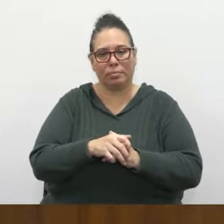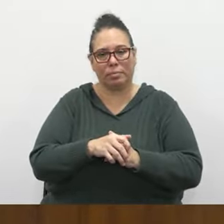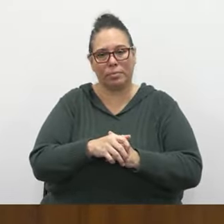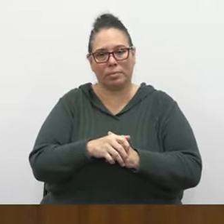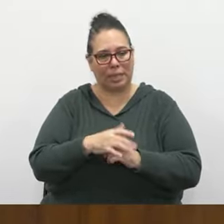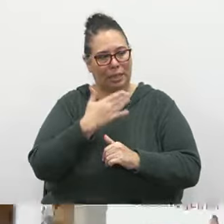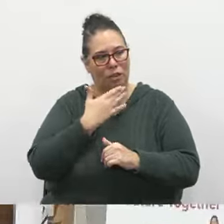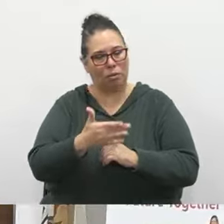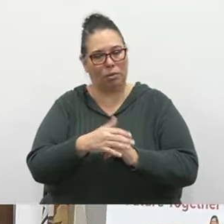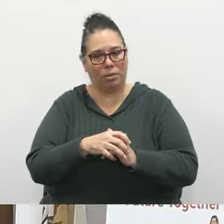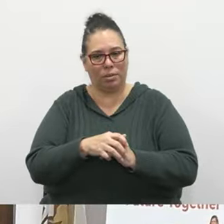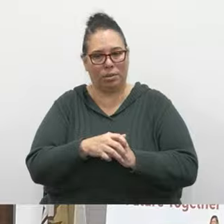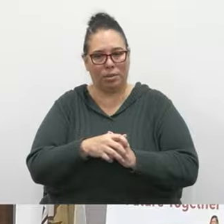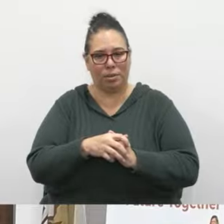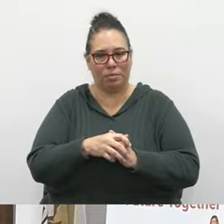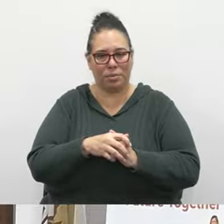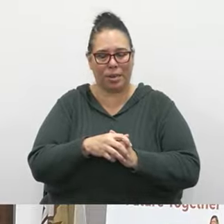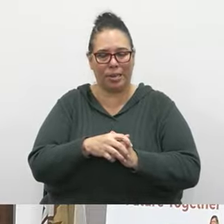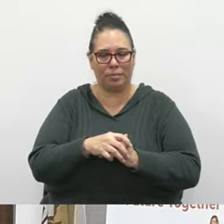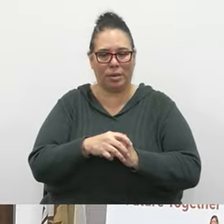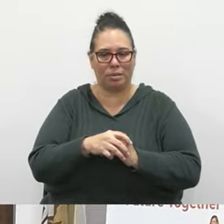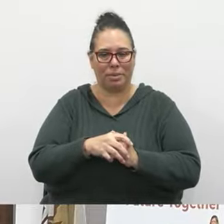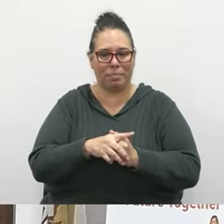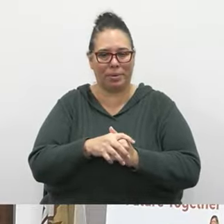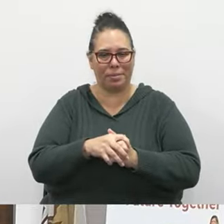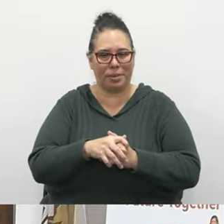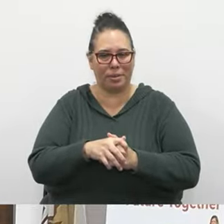Thank you. Thank you for saying that.